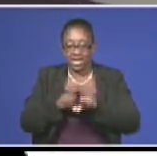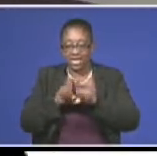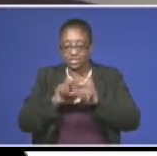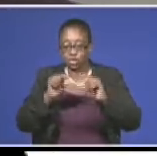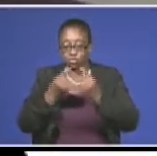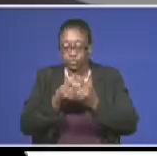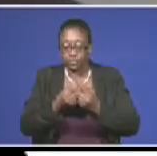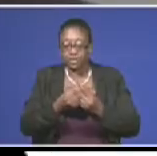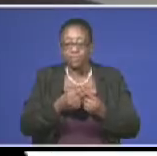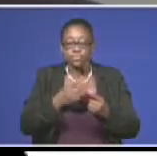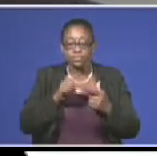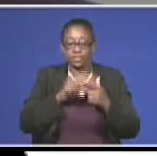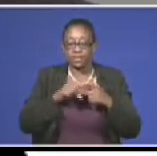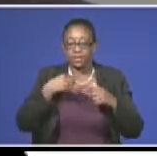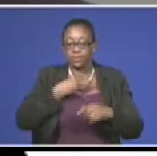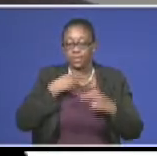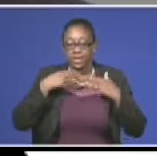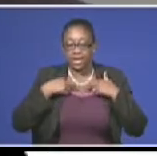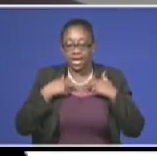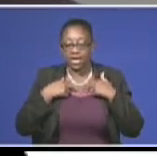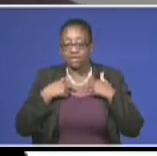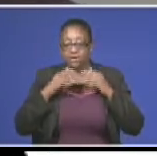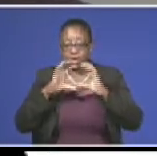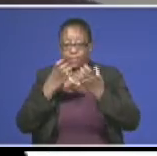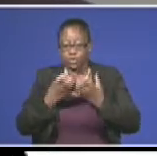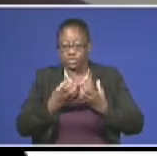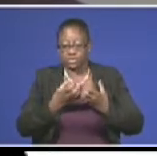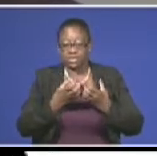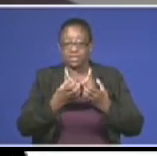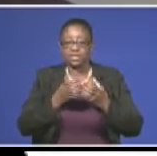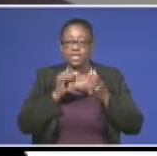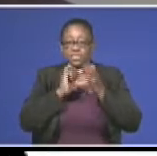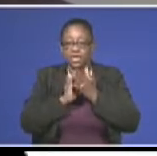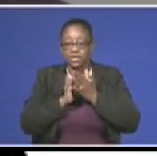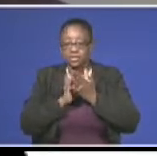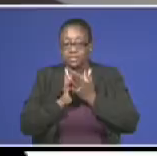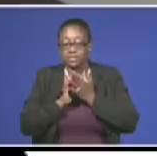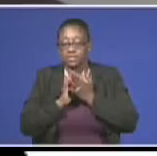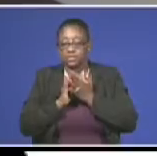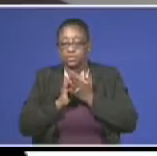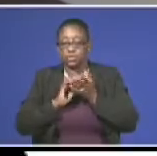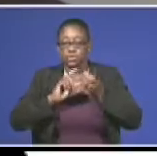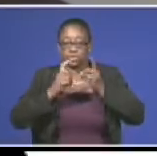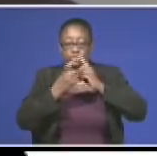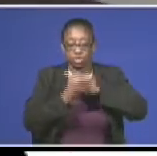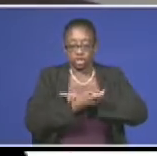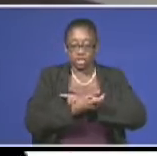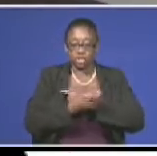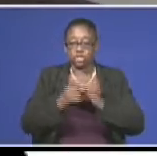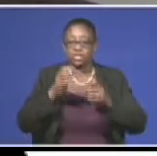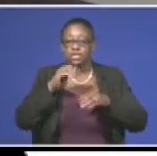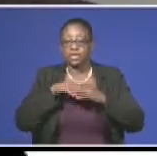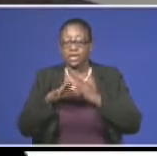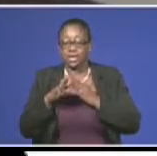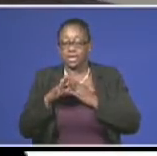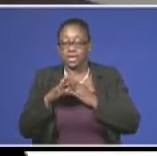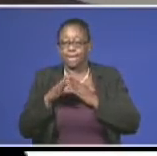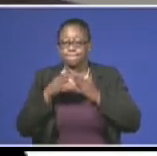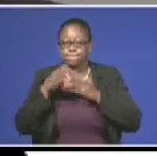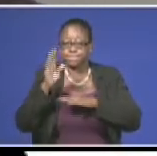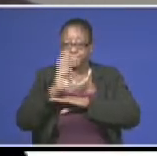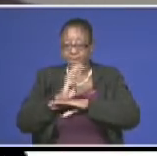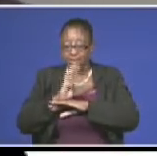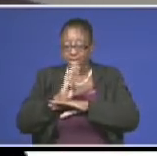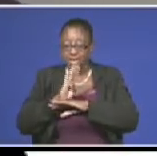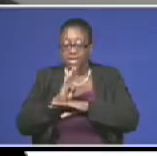the other aspect, we have a community that's going to be turning into a cruise port in Bimini at the end of the year. And